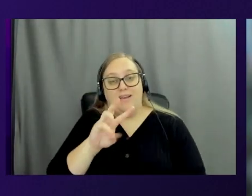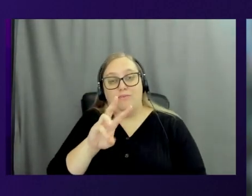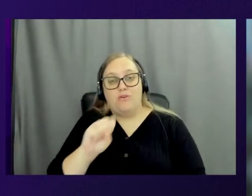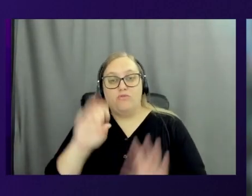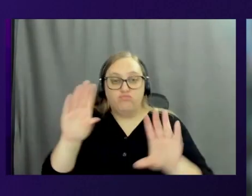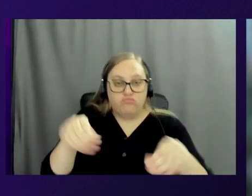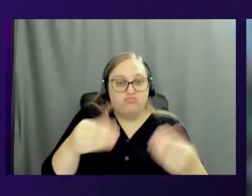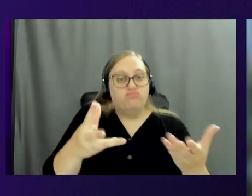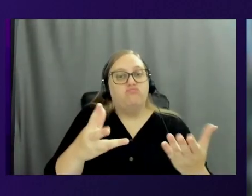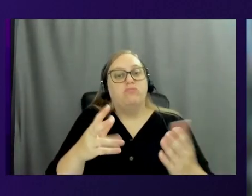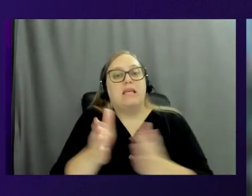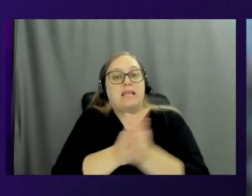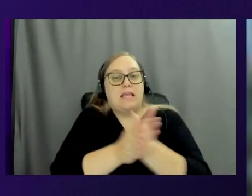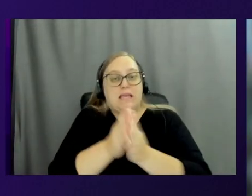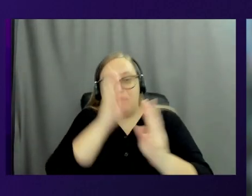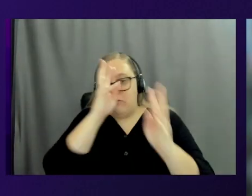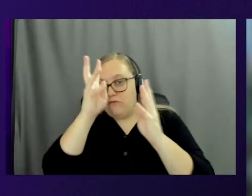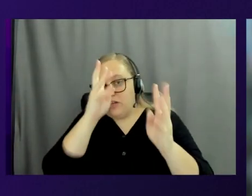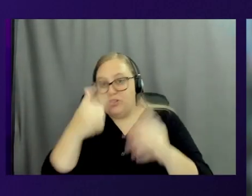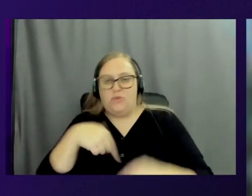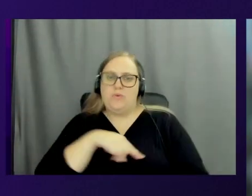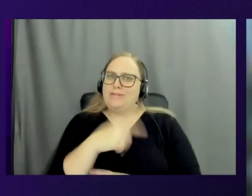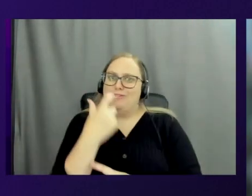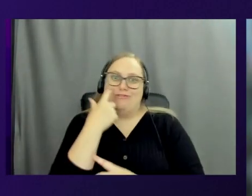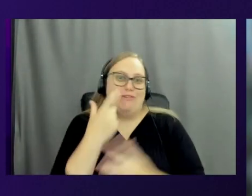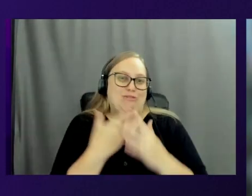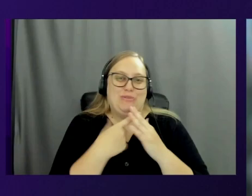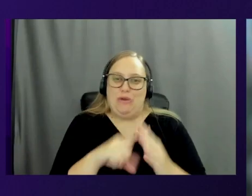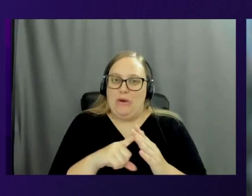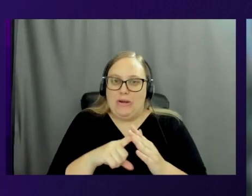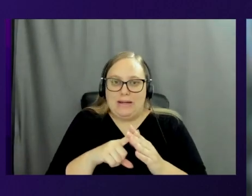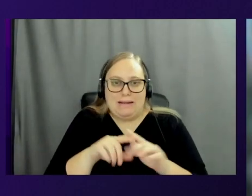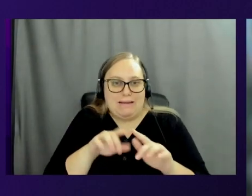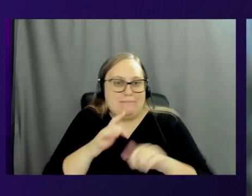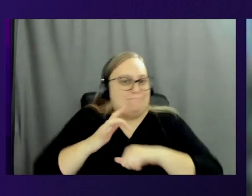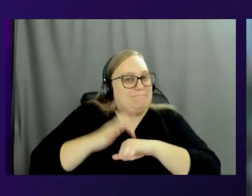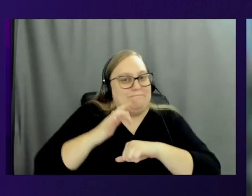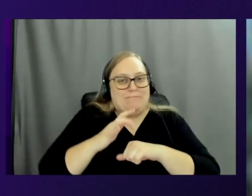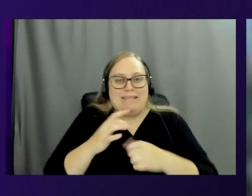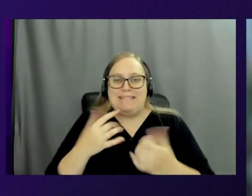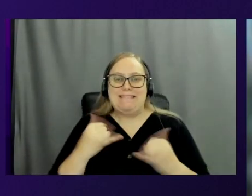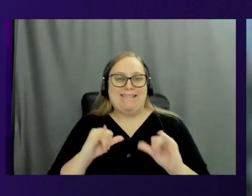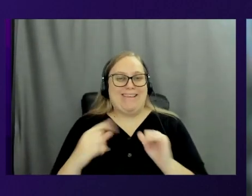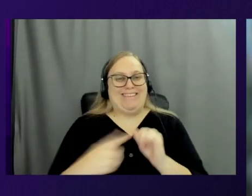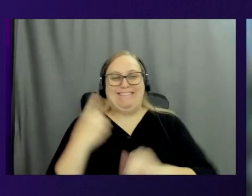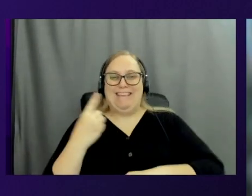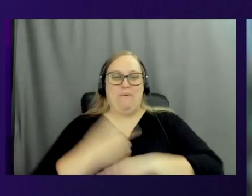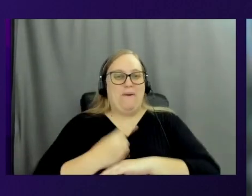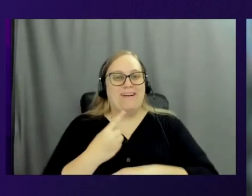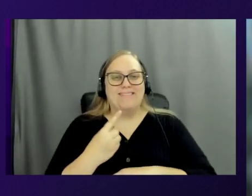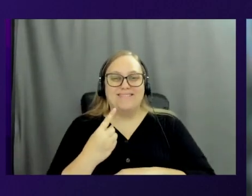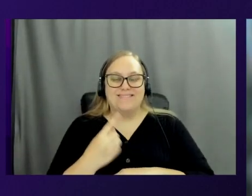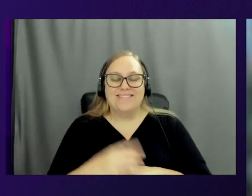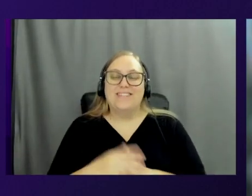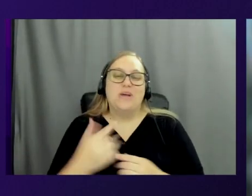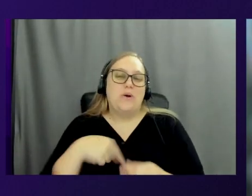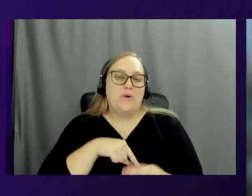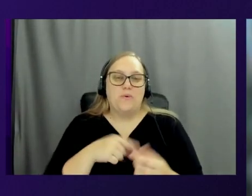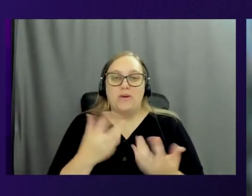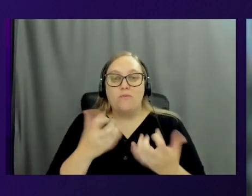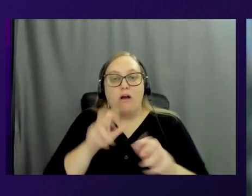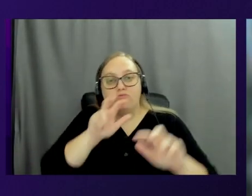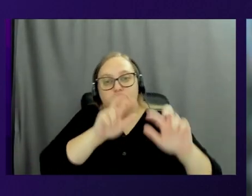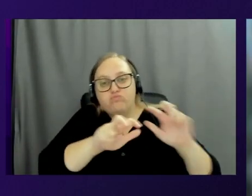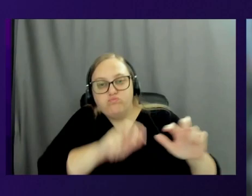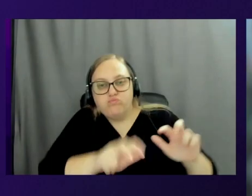and we're just getting started with that innovation. It is still day one. We're committed to investing and creating new offerings and enhancements to